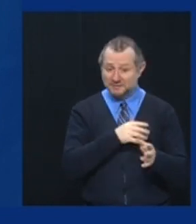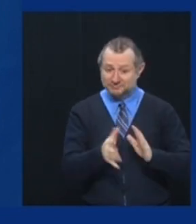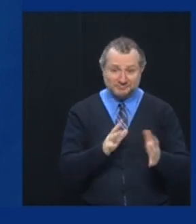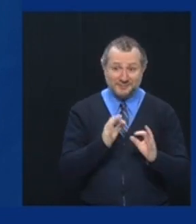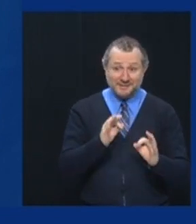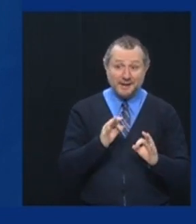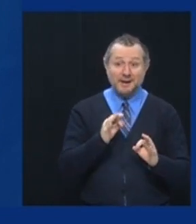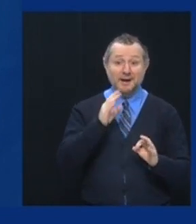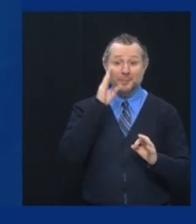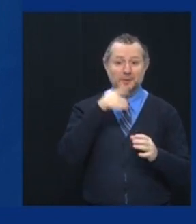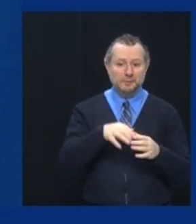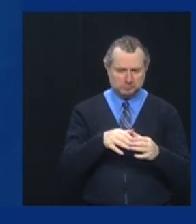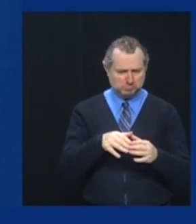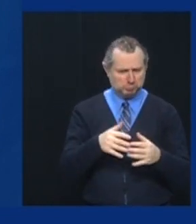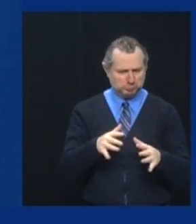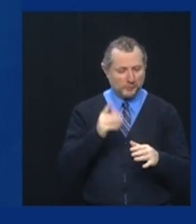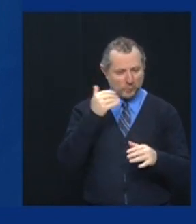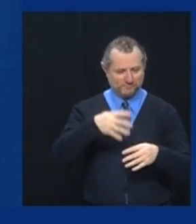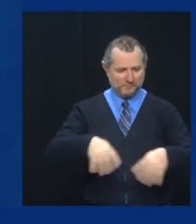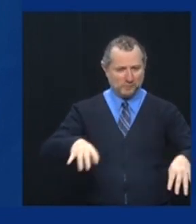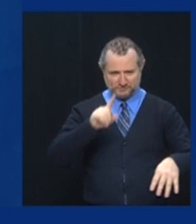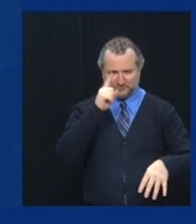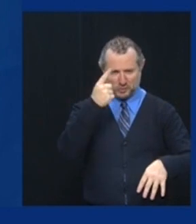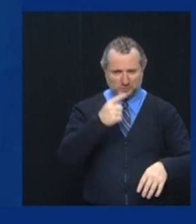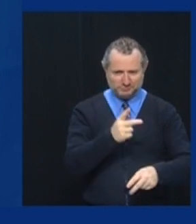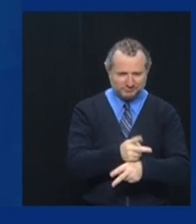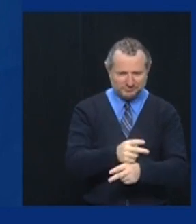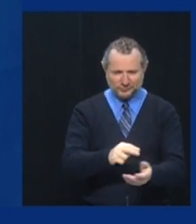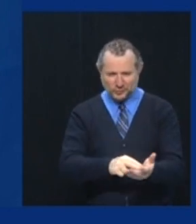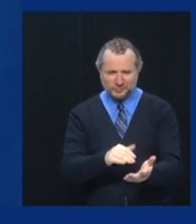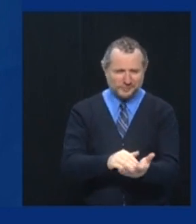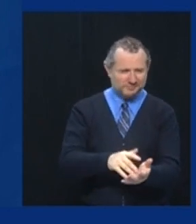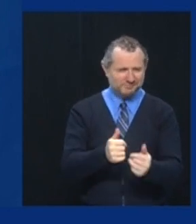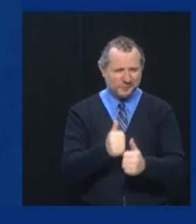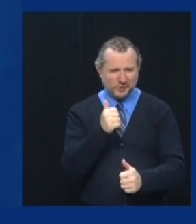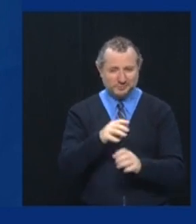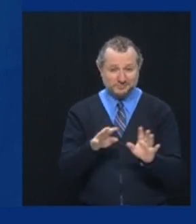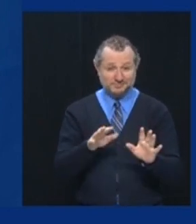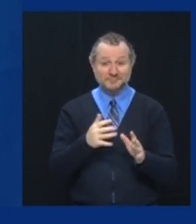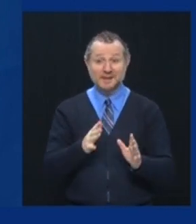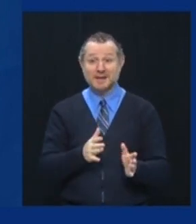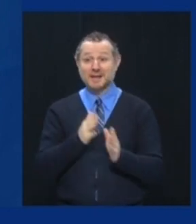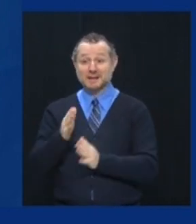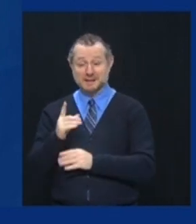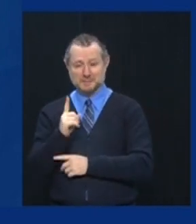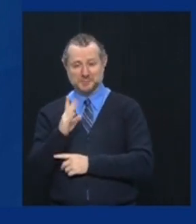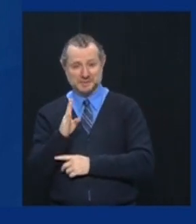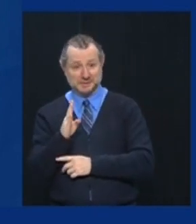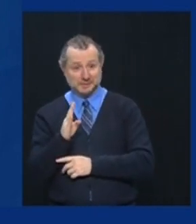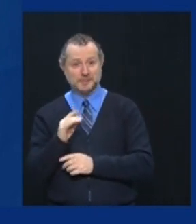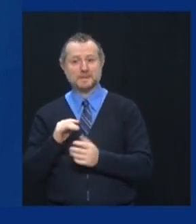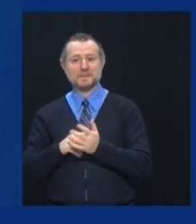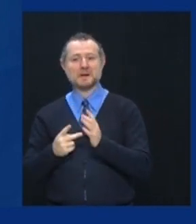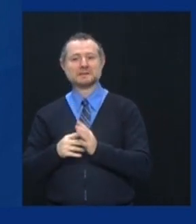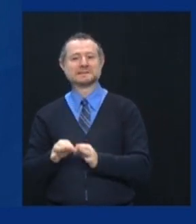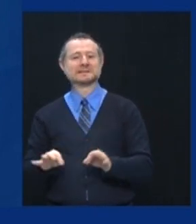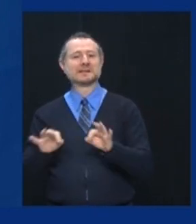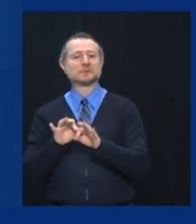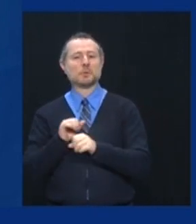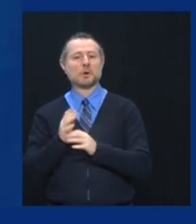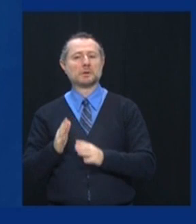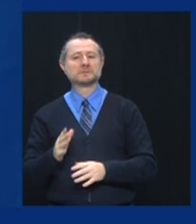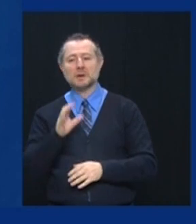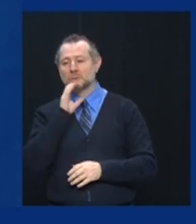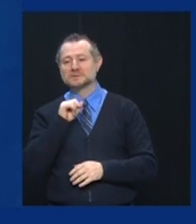workers. Once you get towards 1B, essential workers and 75 plus, then you're dealing with members of the